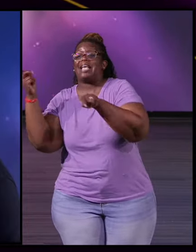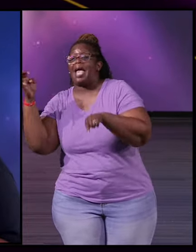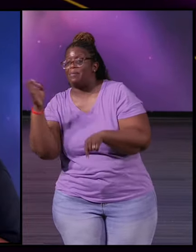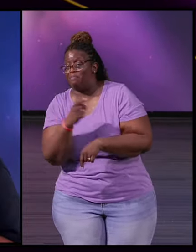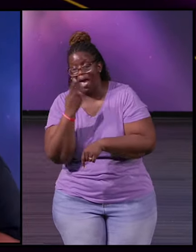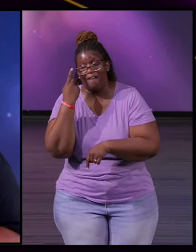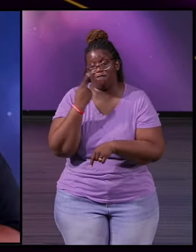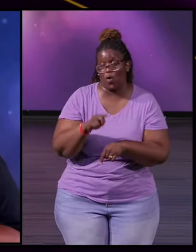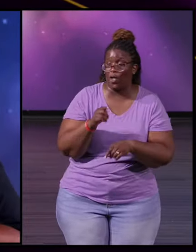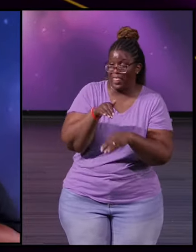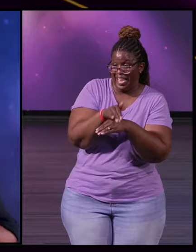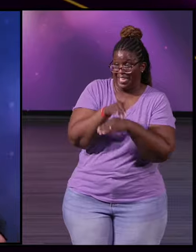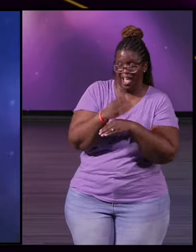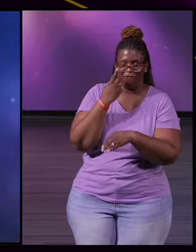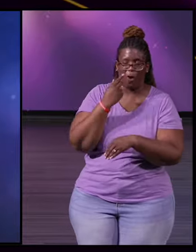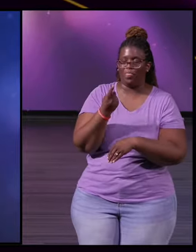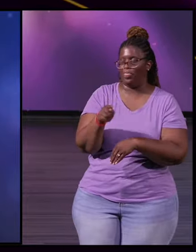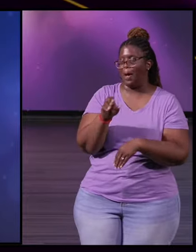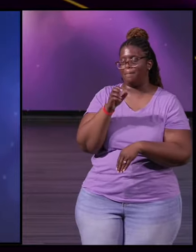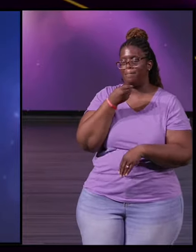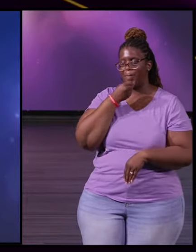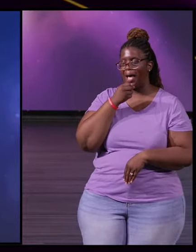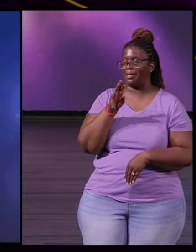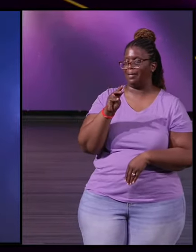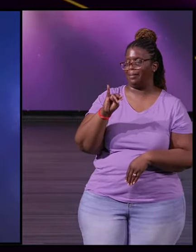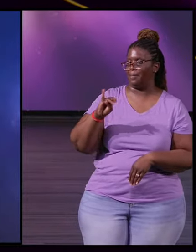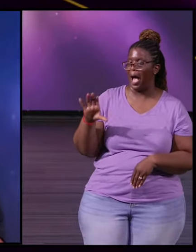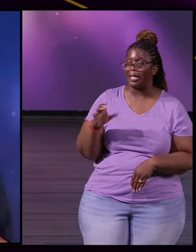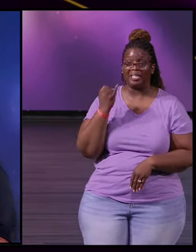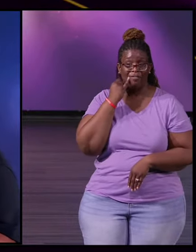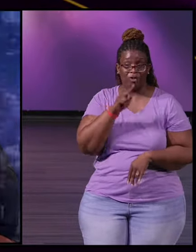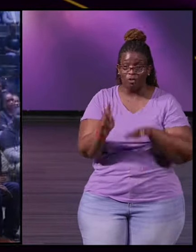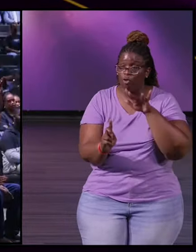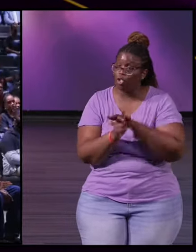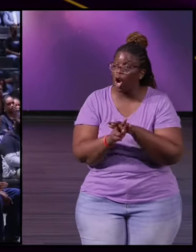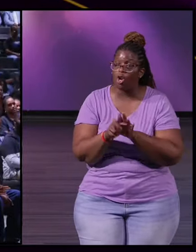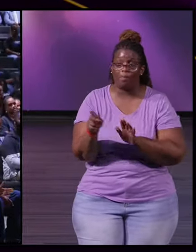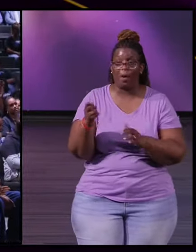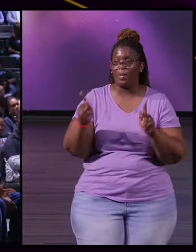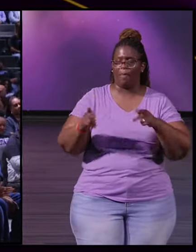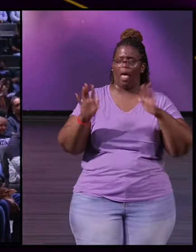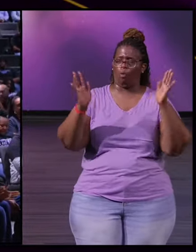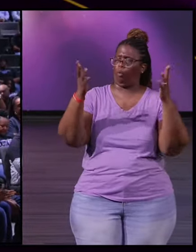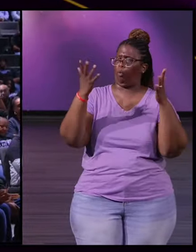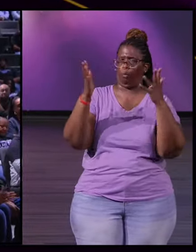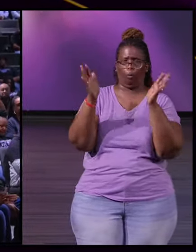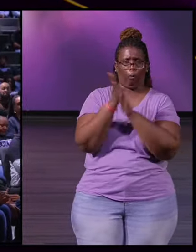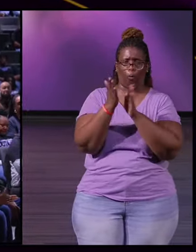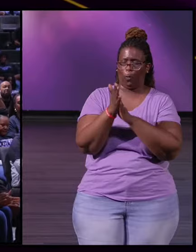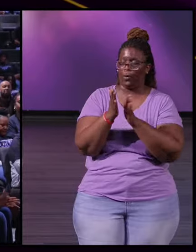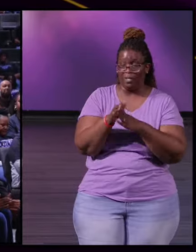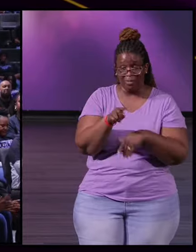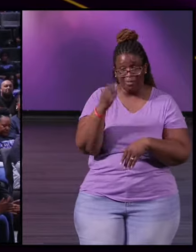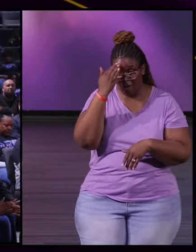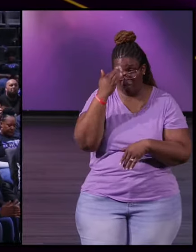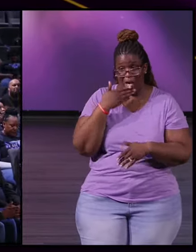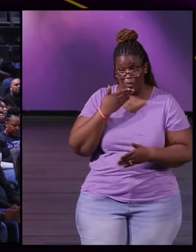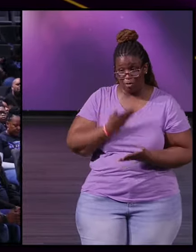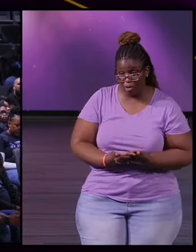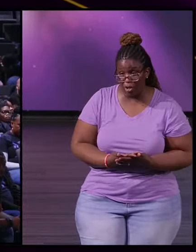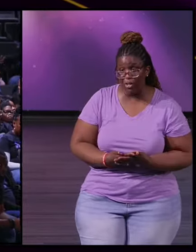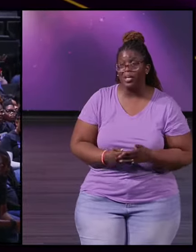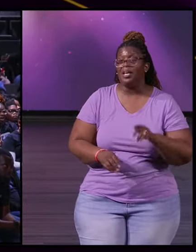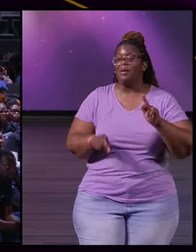for the mic. And if you were at the mic, you know that thing was good, right? Everybody standing